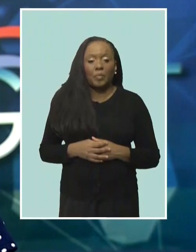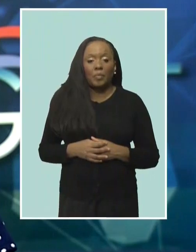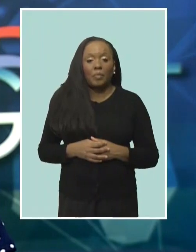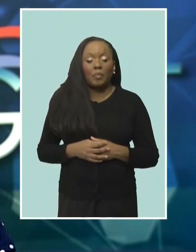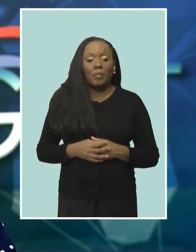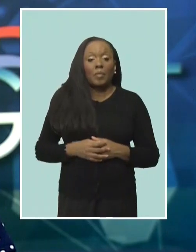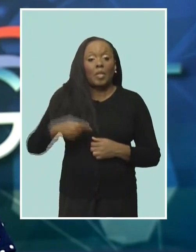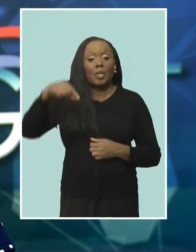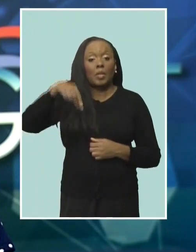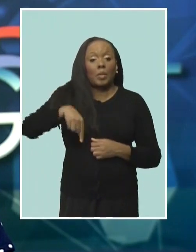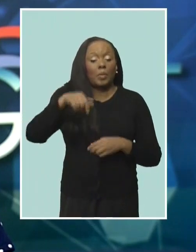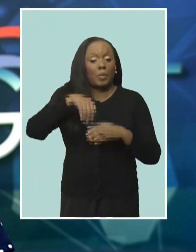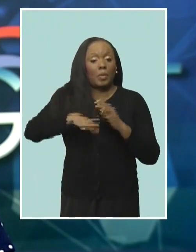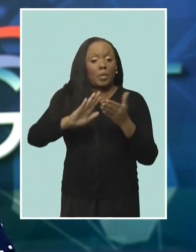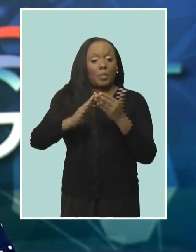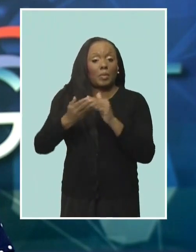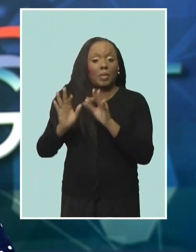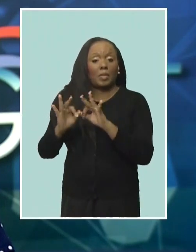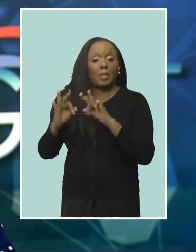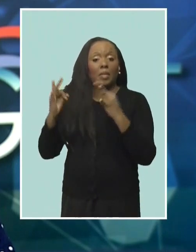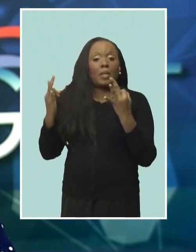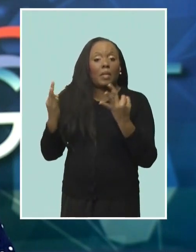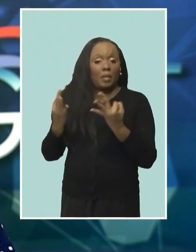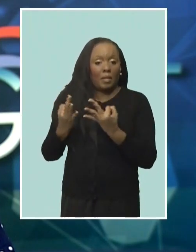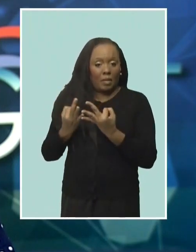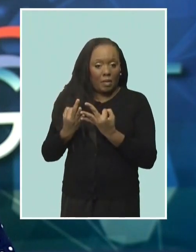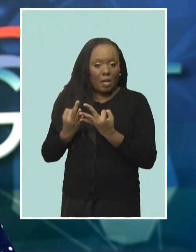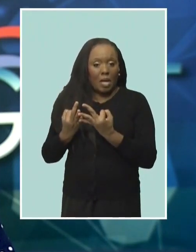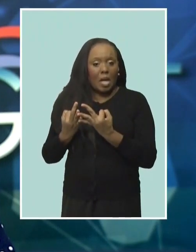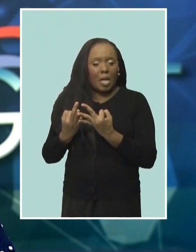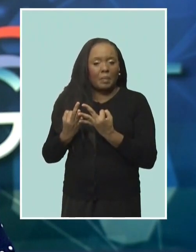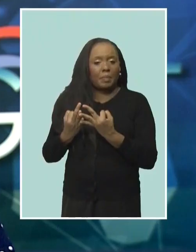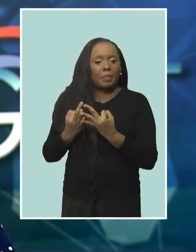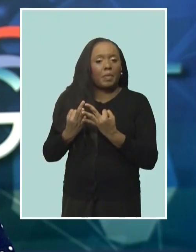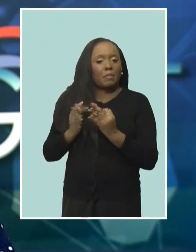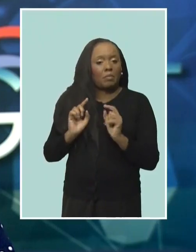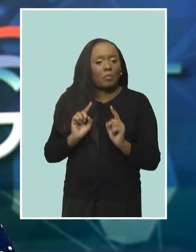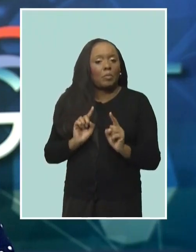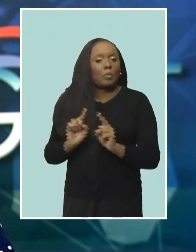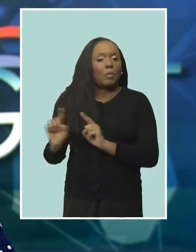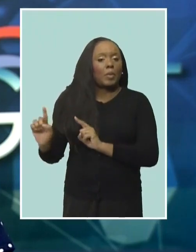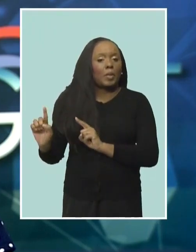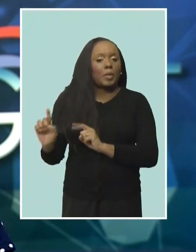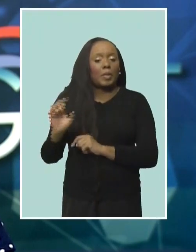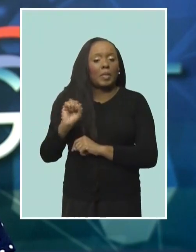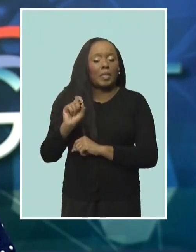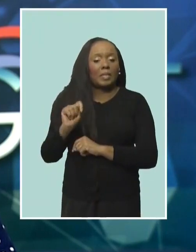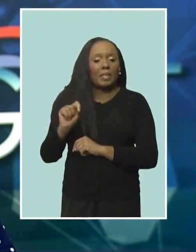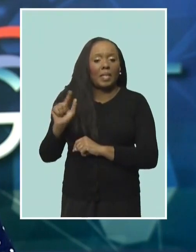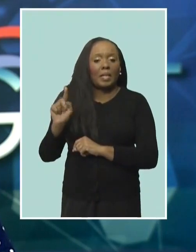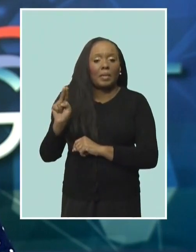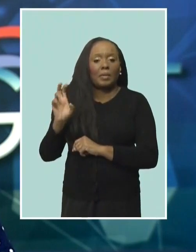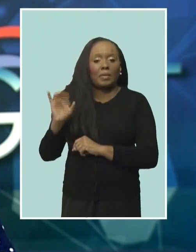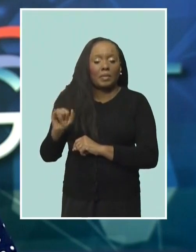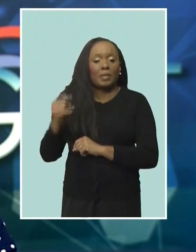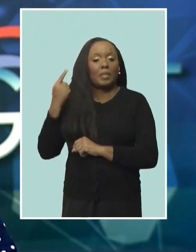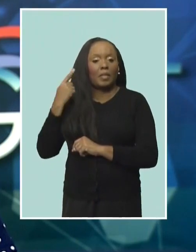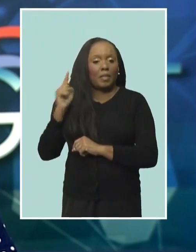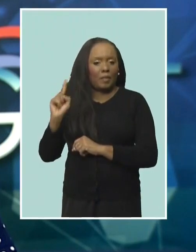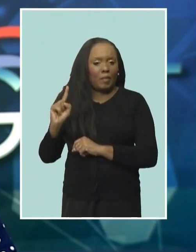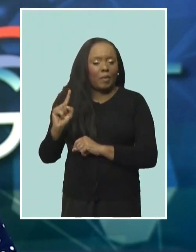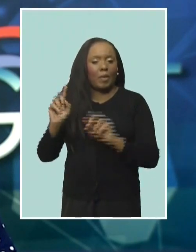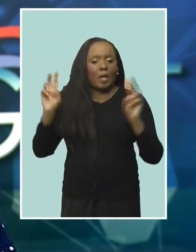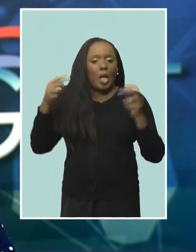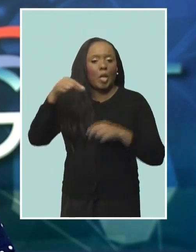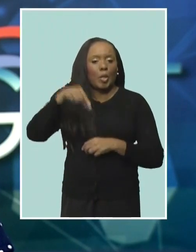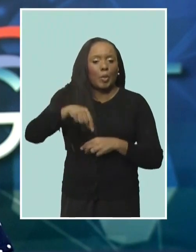Well, the Q family painted Checker Hall in St. Lucie green this evening as they gathered for the weekly Q in the Community. The